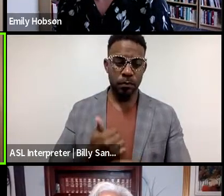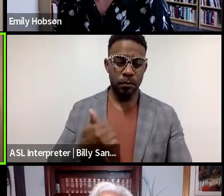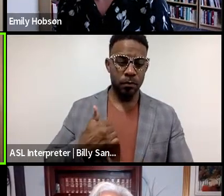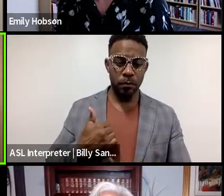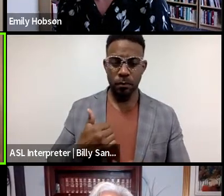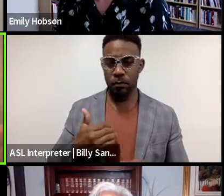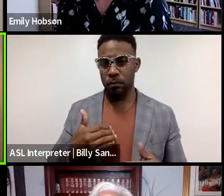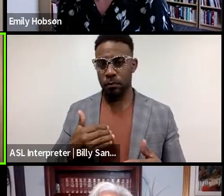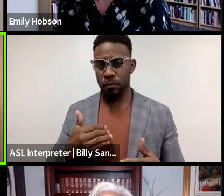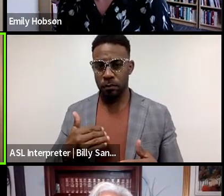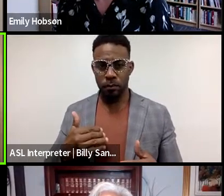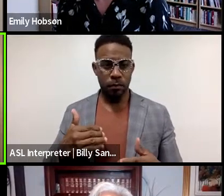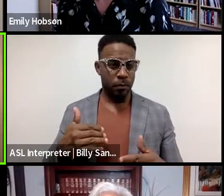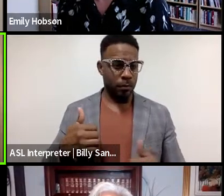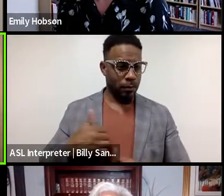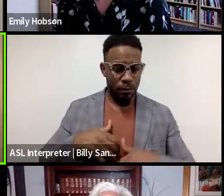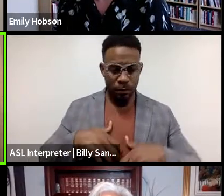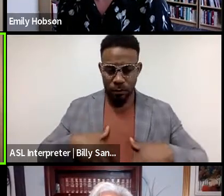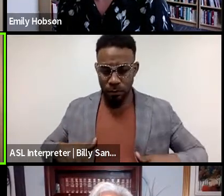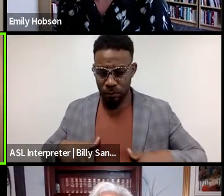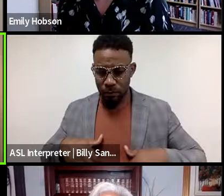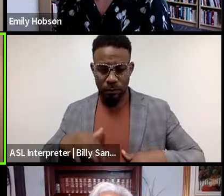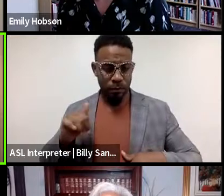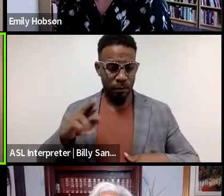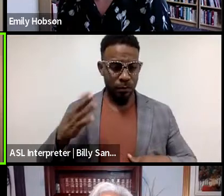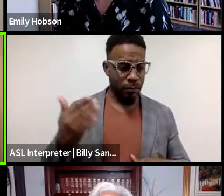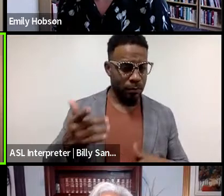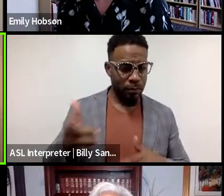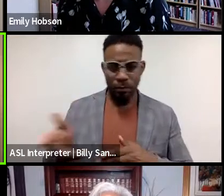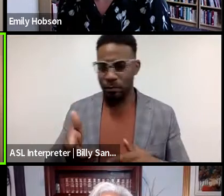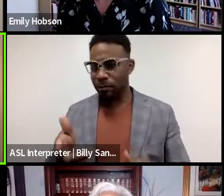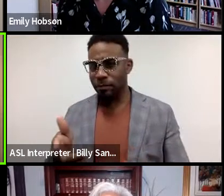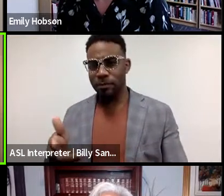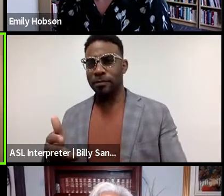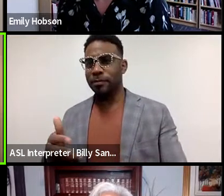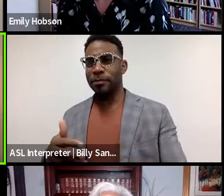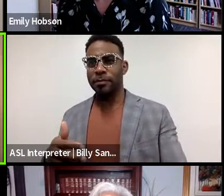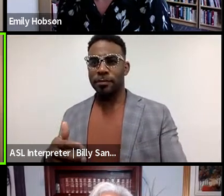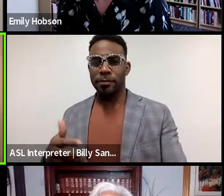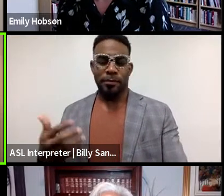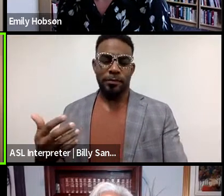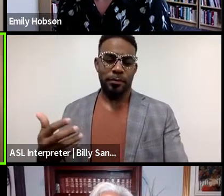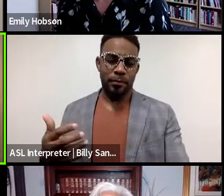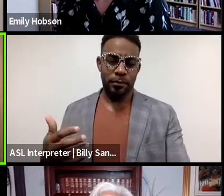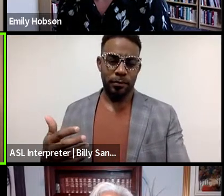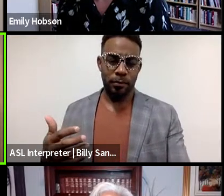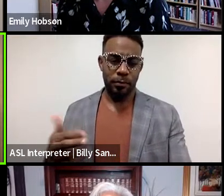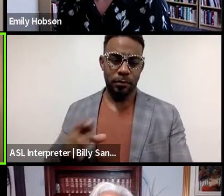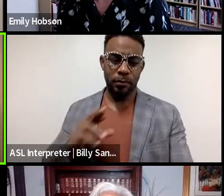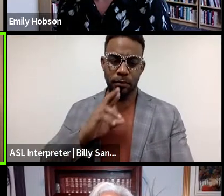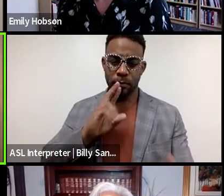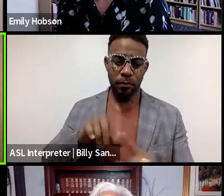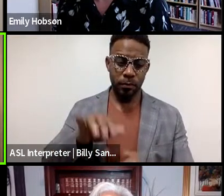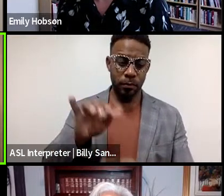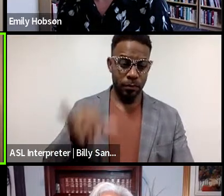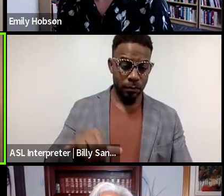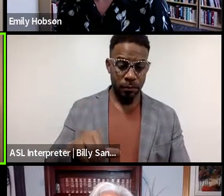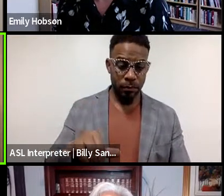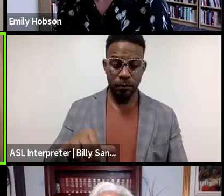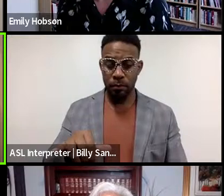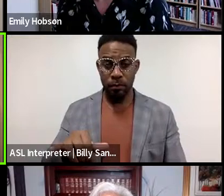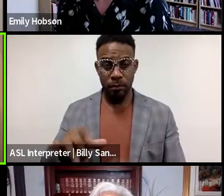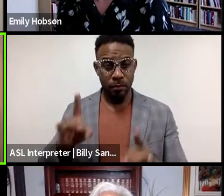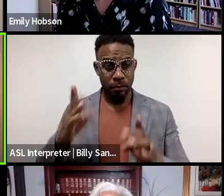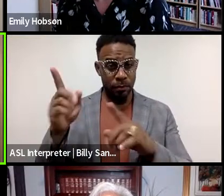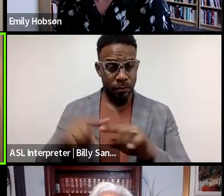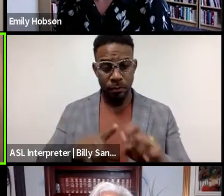armored vehicles and bulletproof vests and AR-15 rifles, you know, the response to that, to those violent